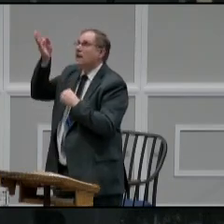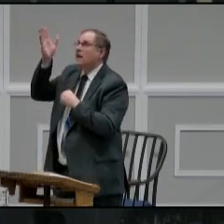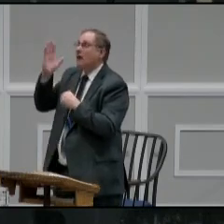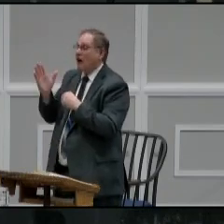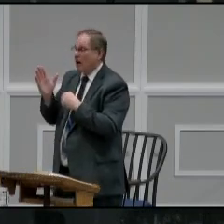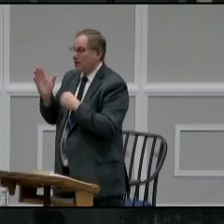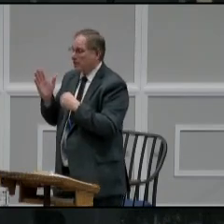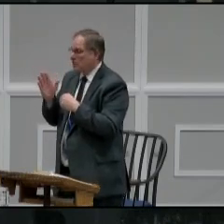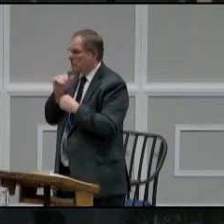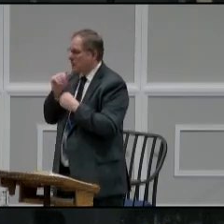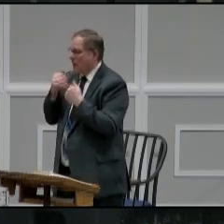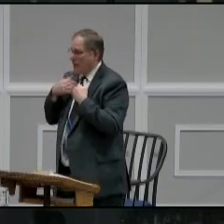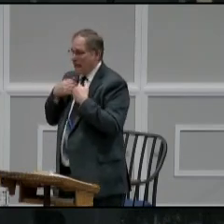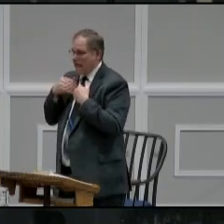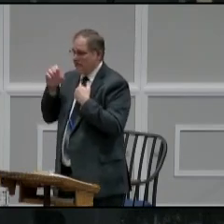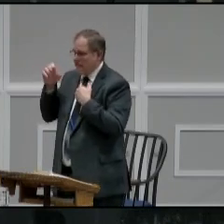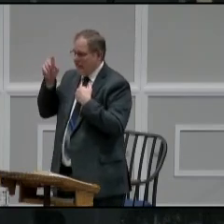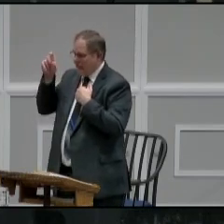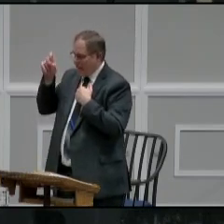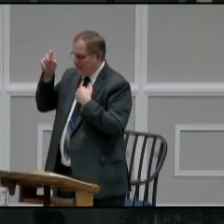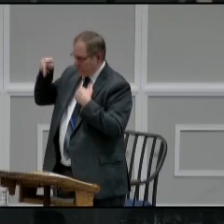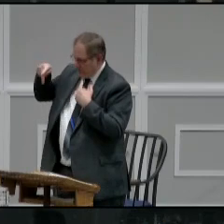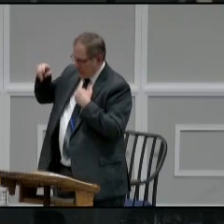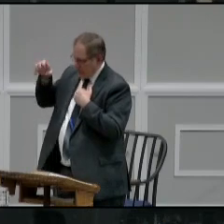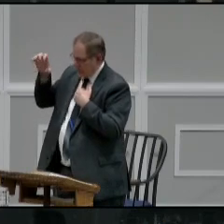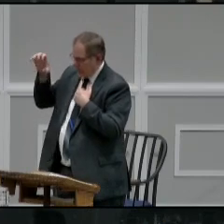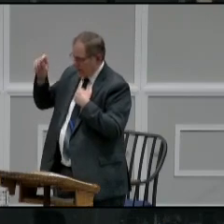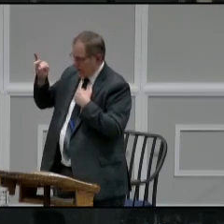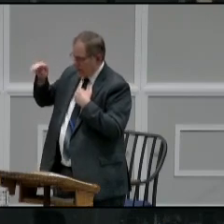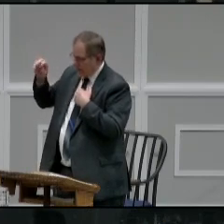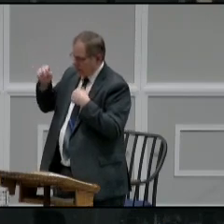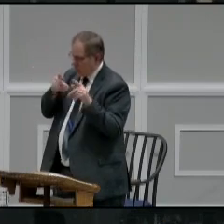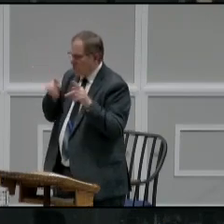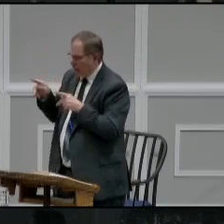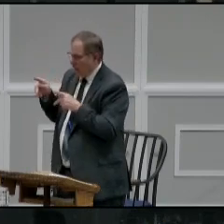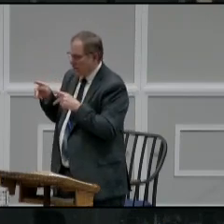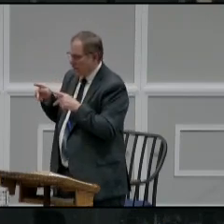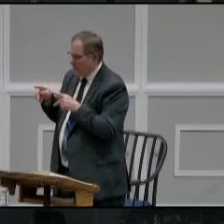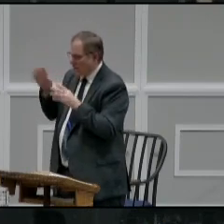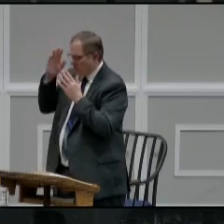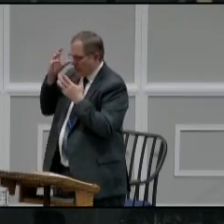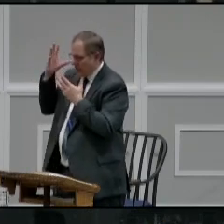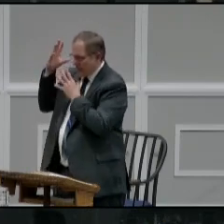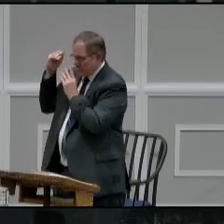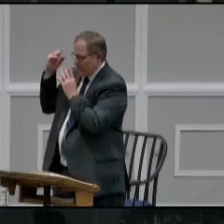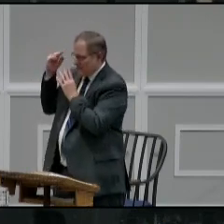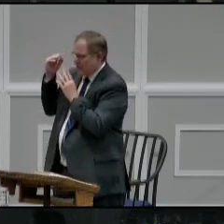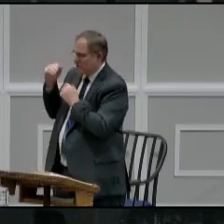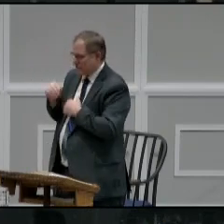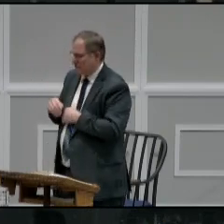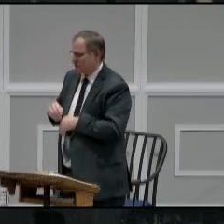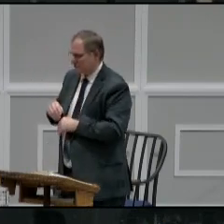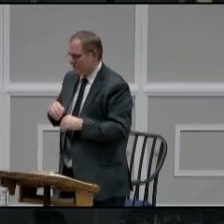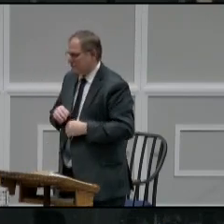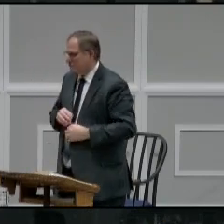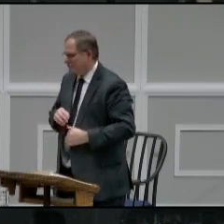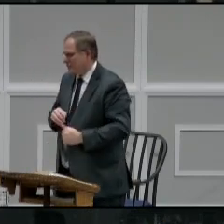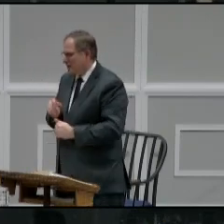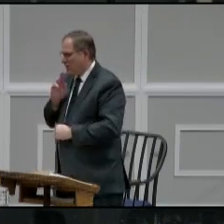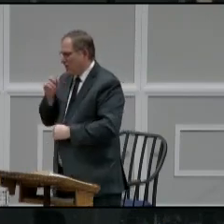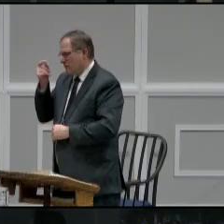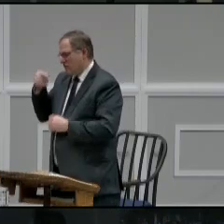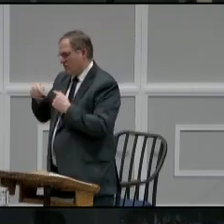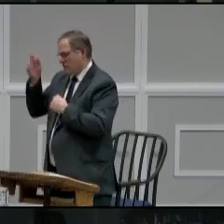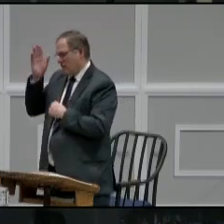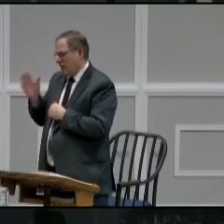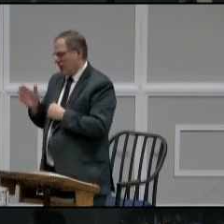You can't have unmet expectations if you get your expectations from him. But we've seen this morning not only the conditions of idolatry,